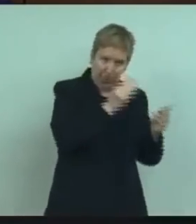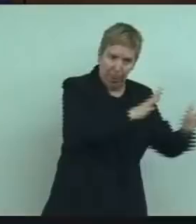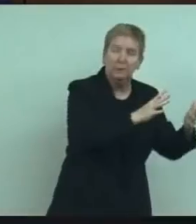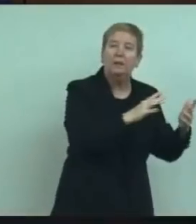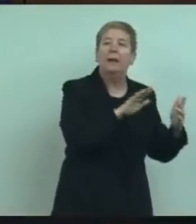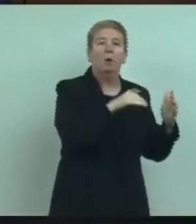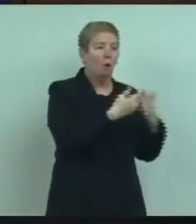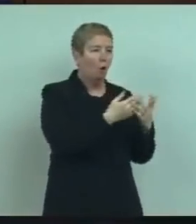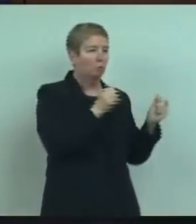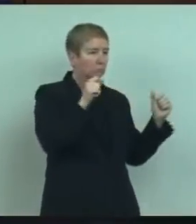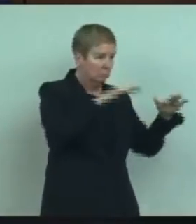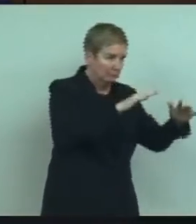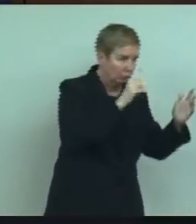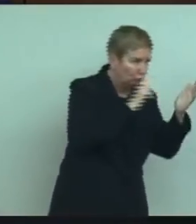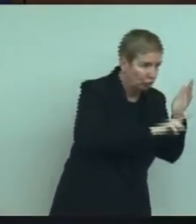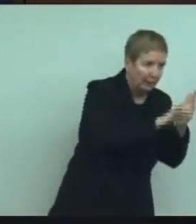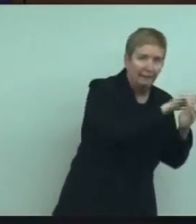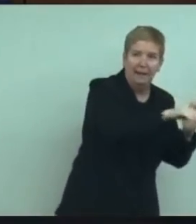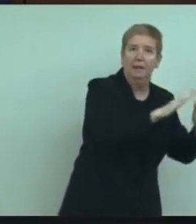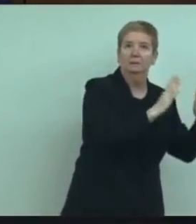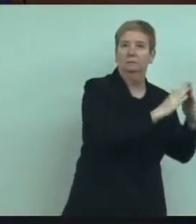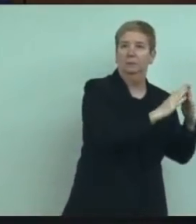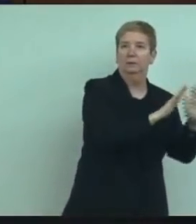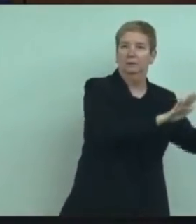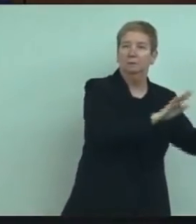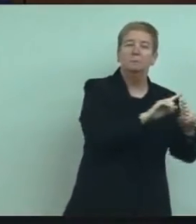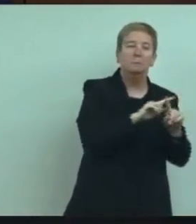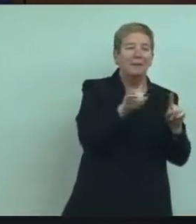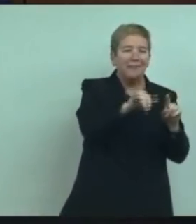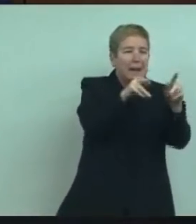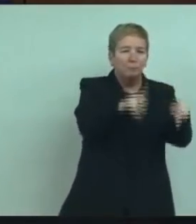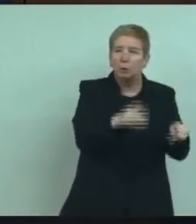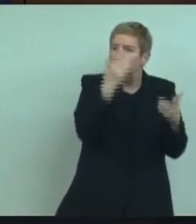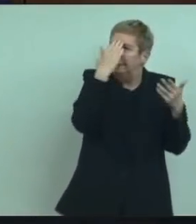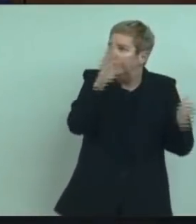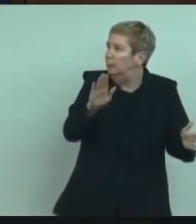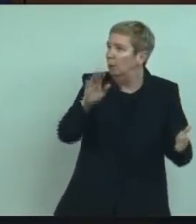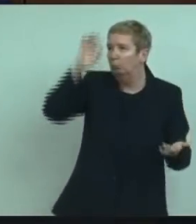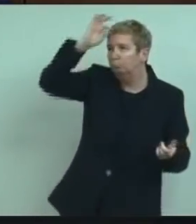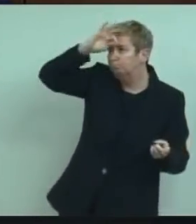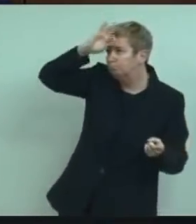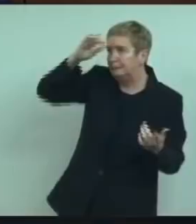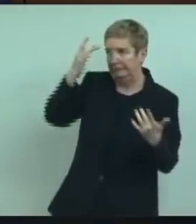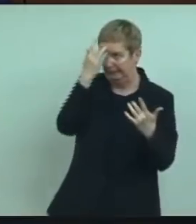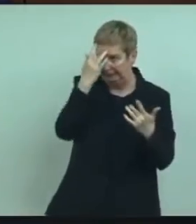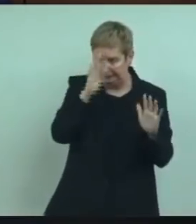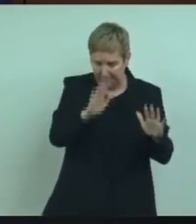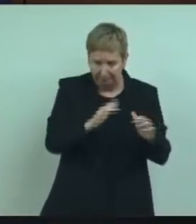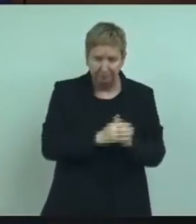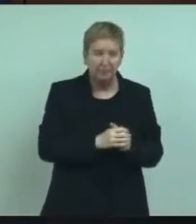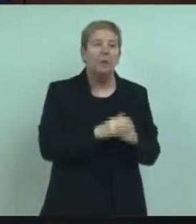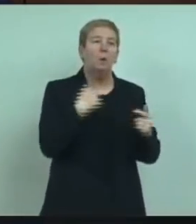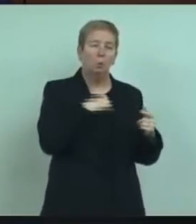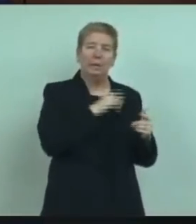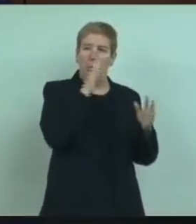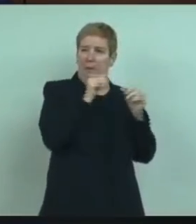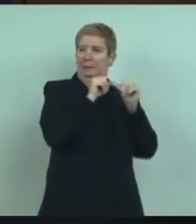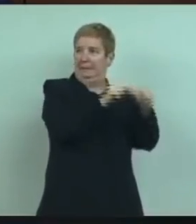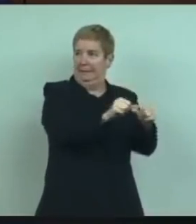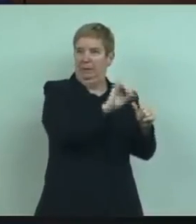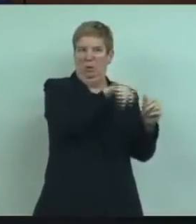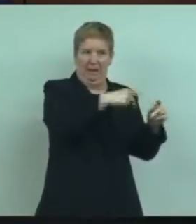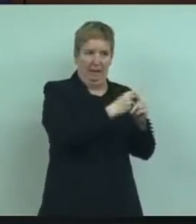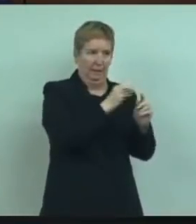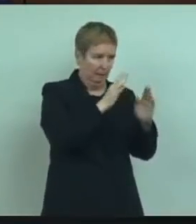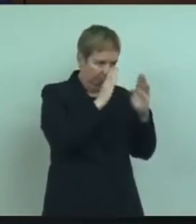is underway, including widespread testing. That's what we will continue to do, and it's not the only place that we're doing that. We